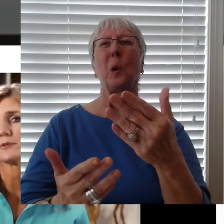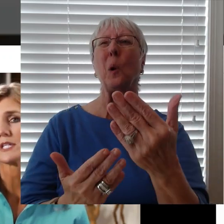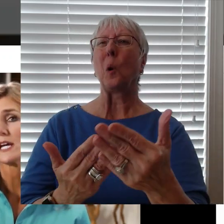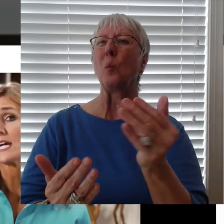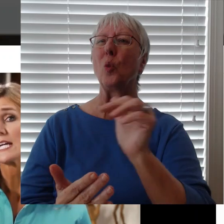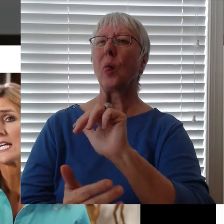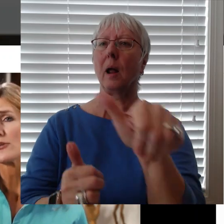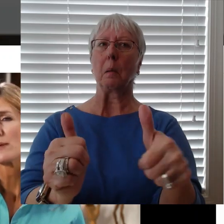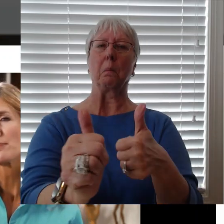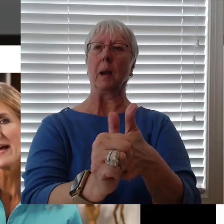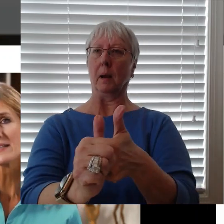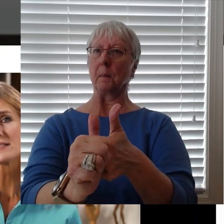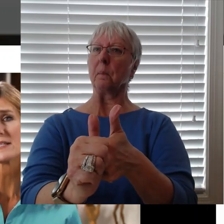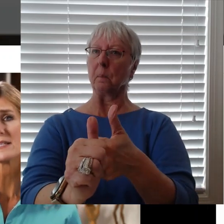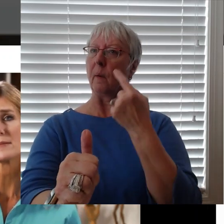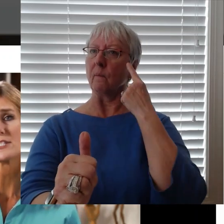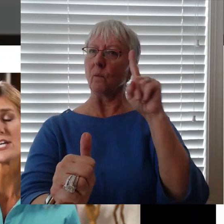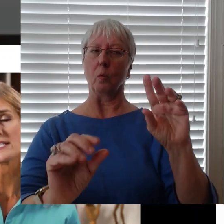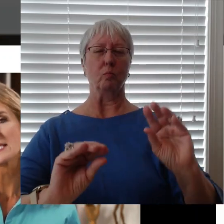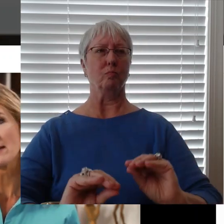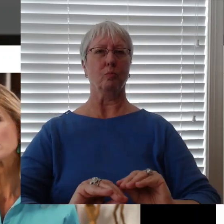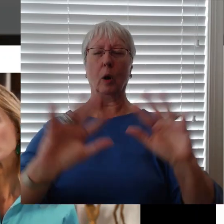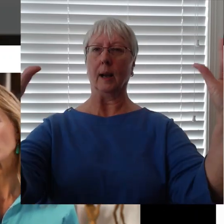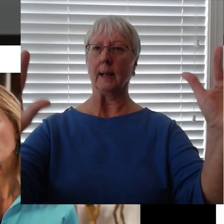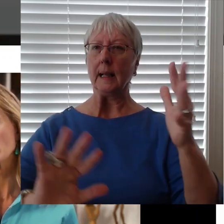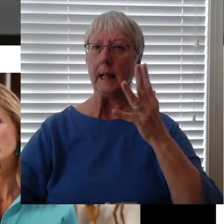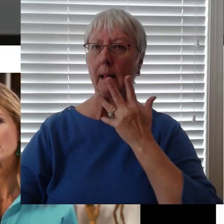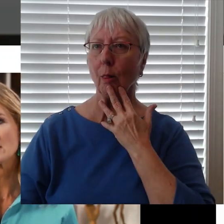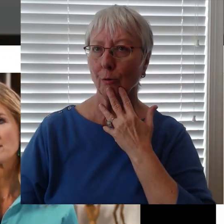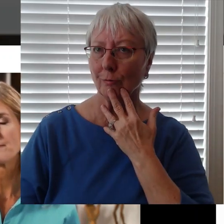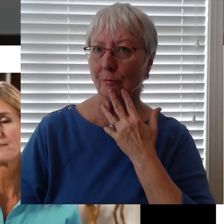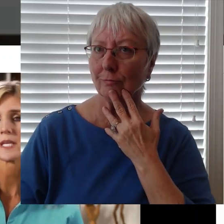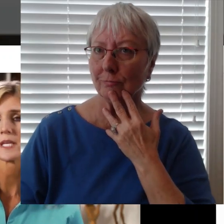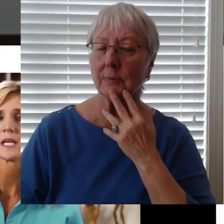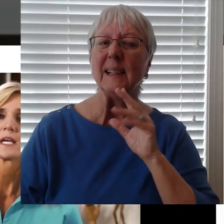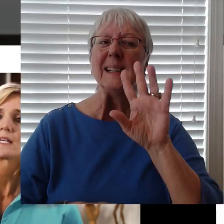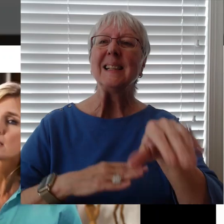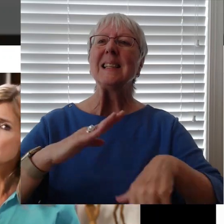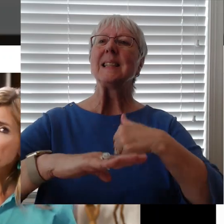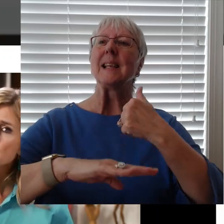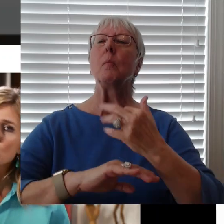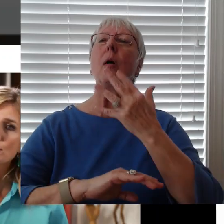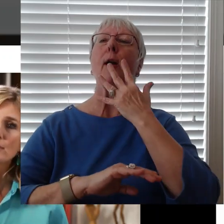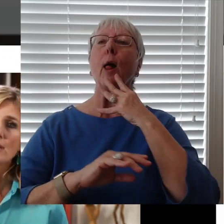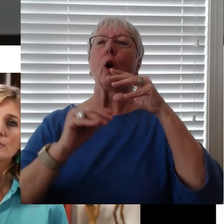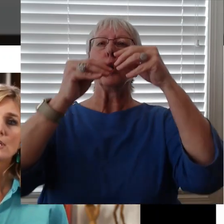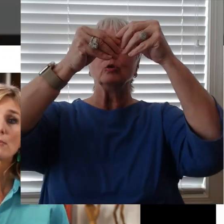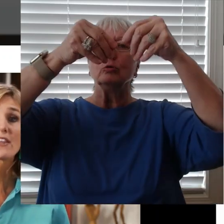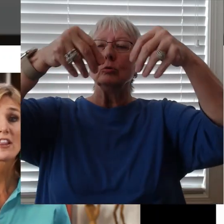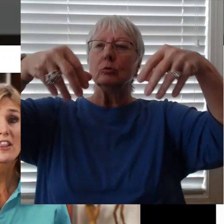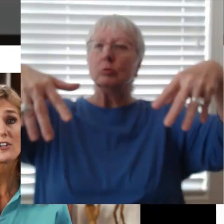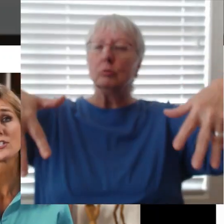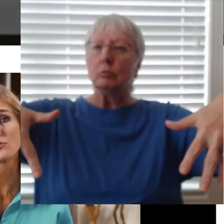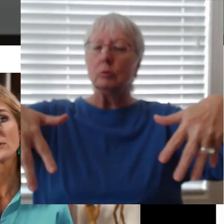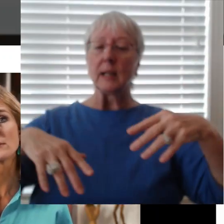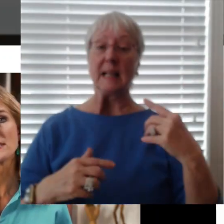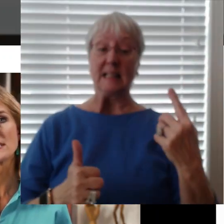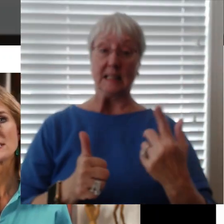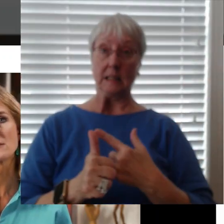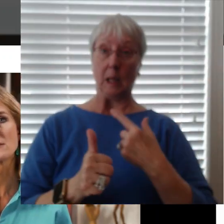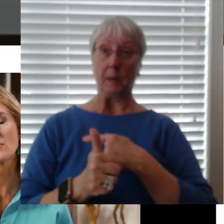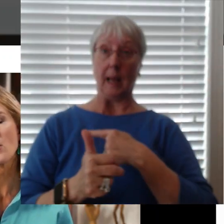vibrant hues can create balance in an image and establish a color hierarchy. Sometimes tertiary colors can play the largest role